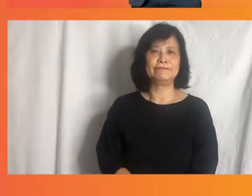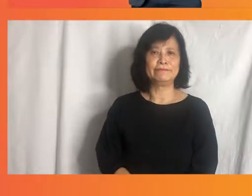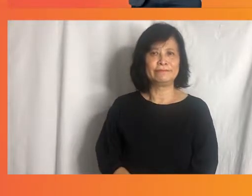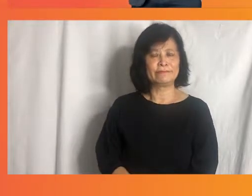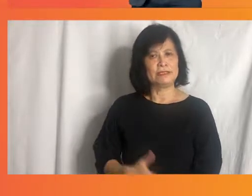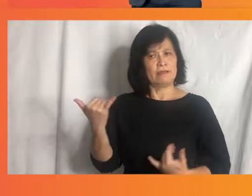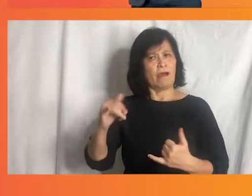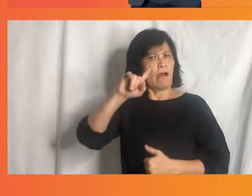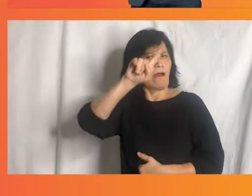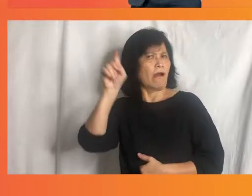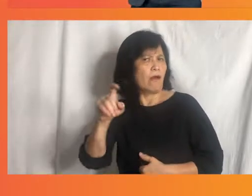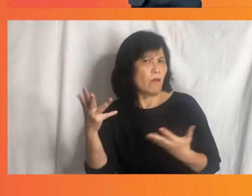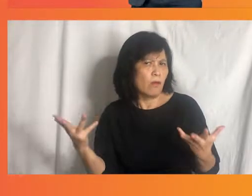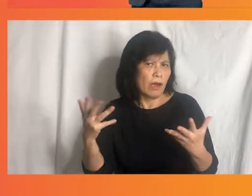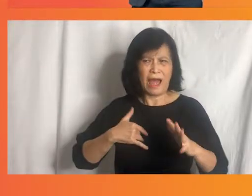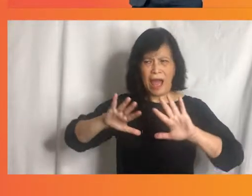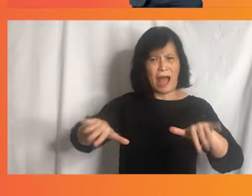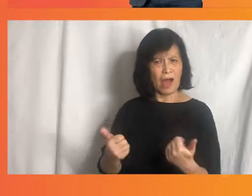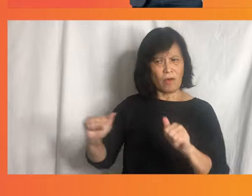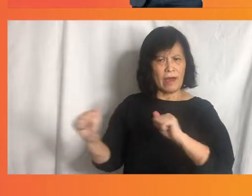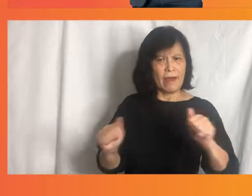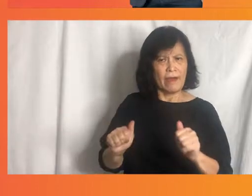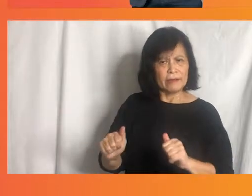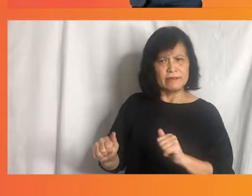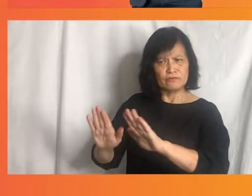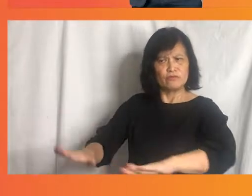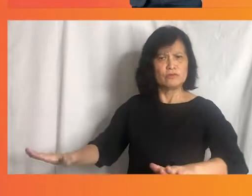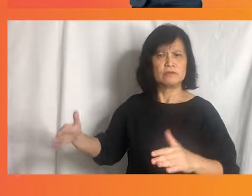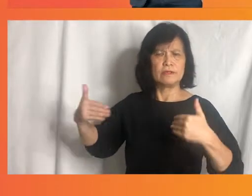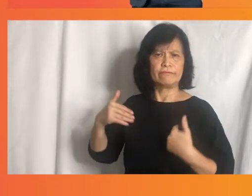So the next question here is, how active are our children with disability?